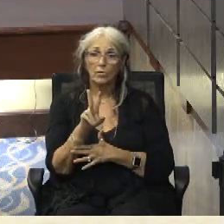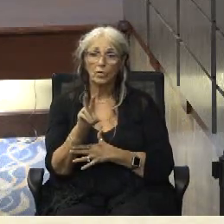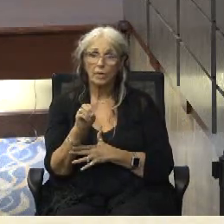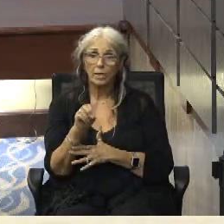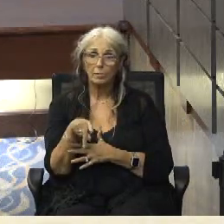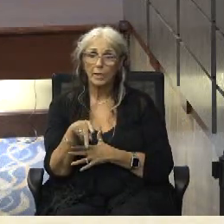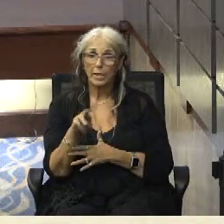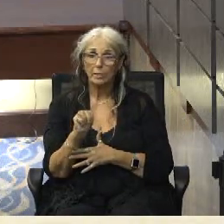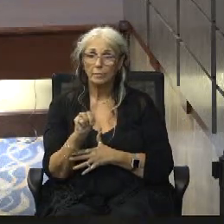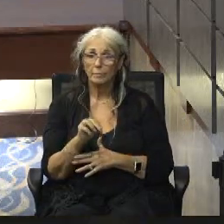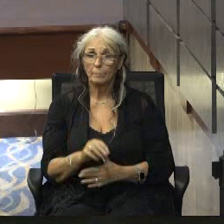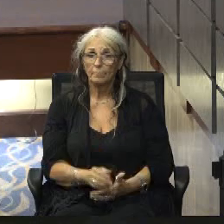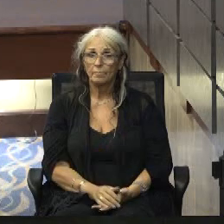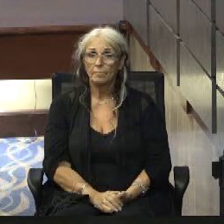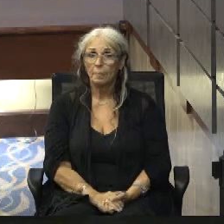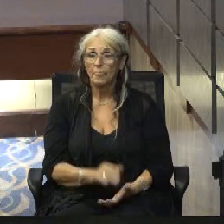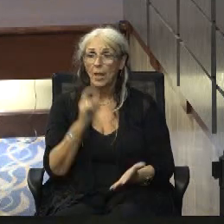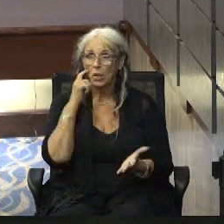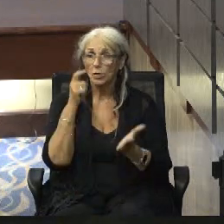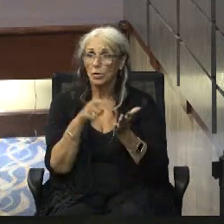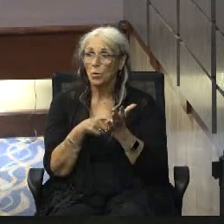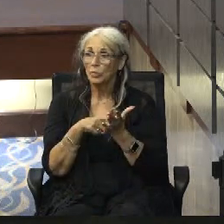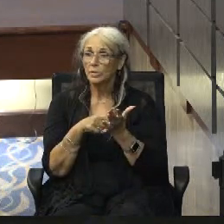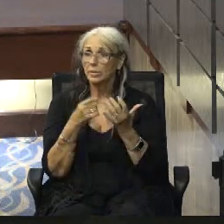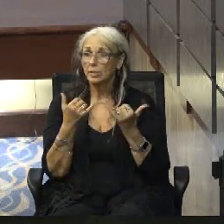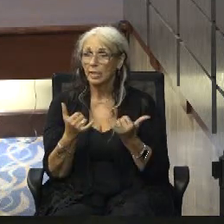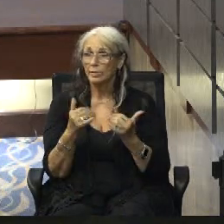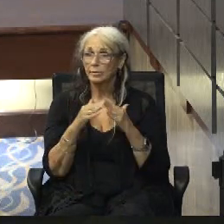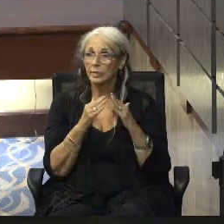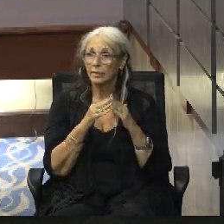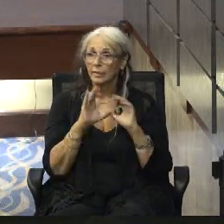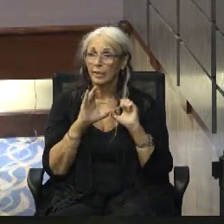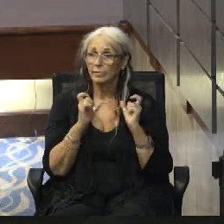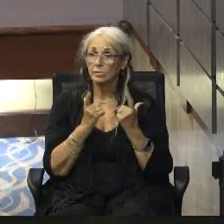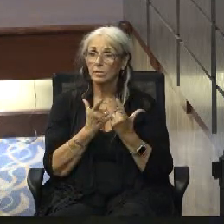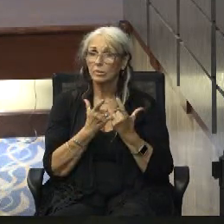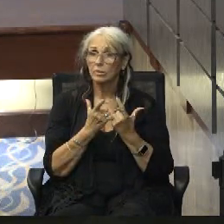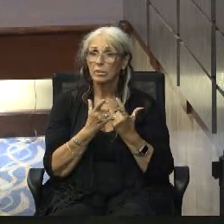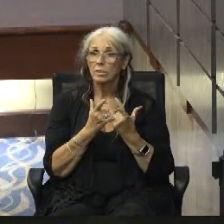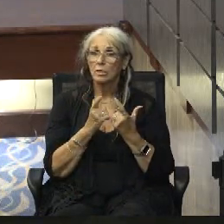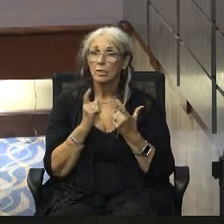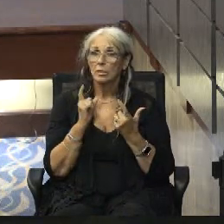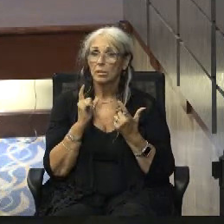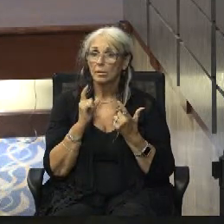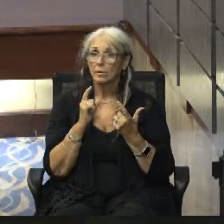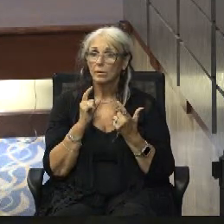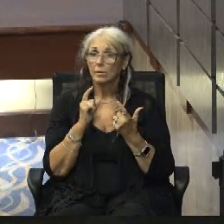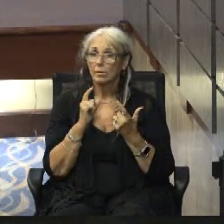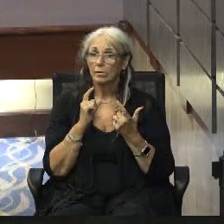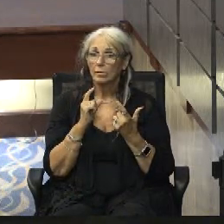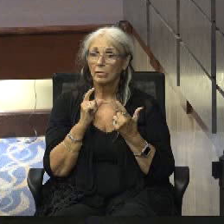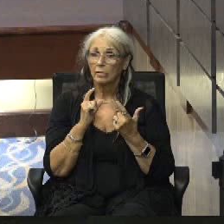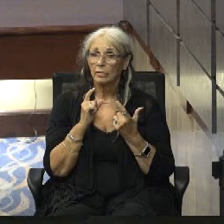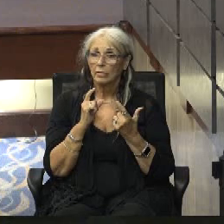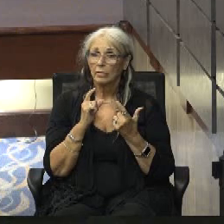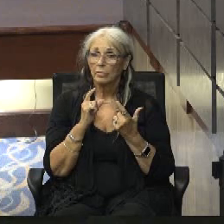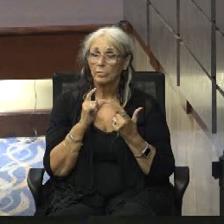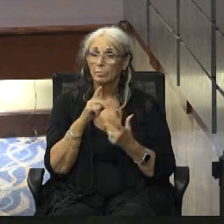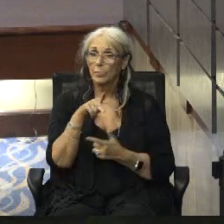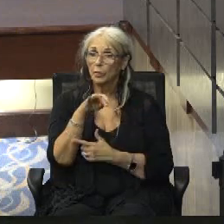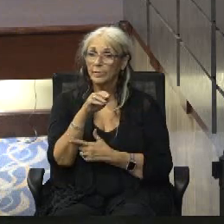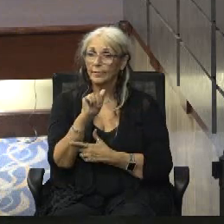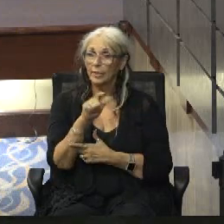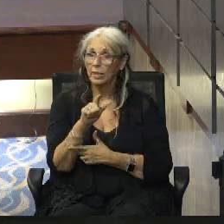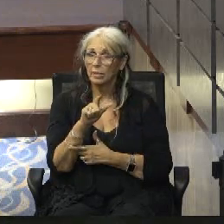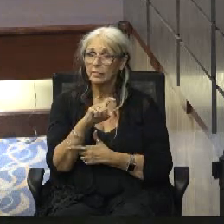PM. Notice is hereby given that the City Council will go into executive session in accordance with the following provisions. Personnel, Texas